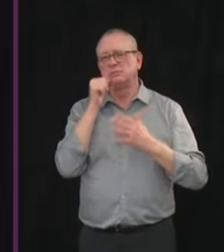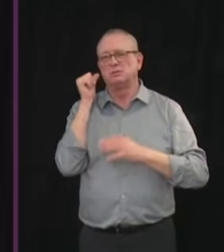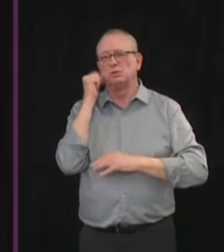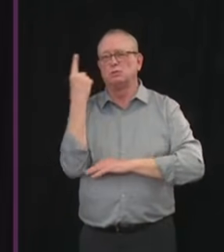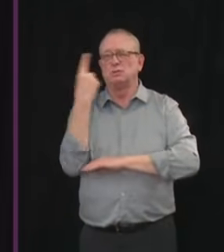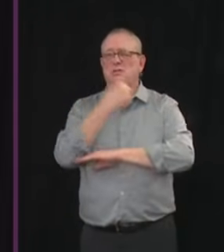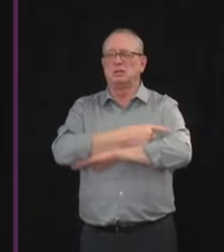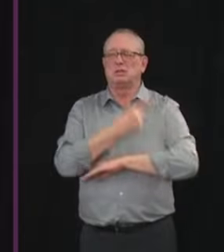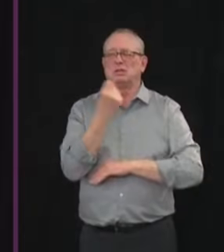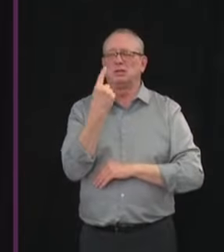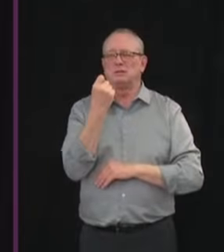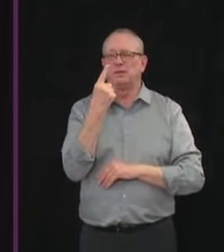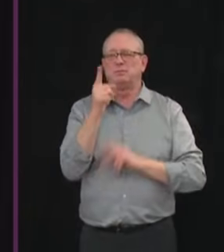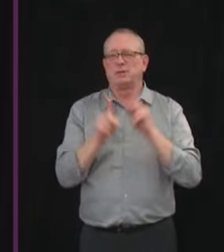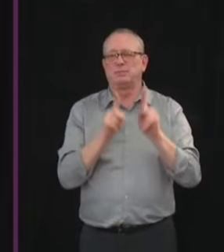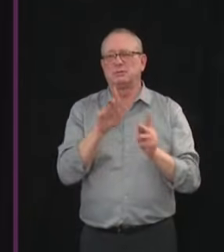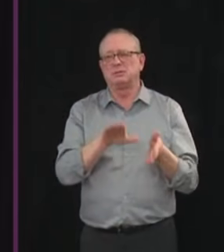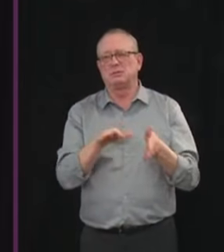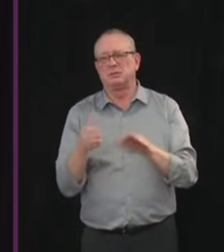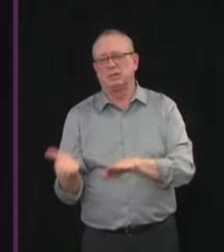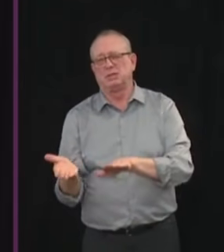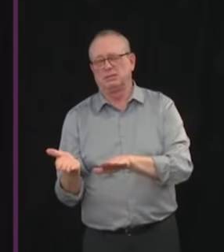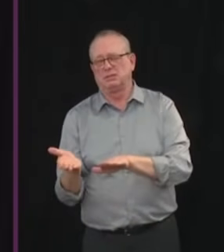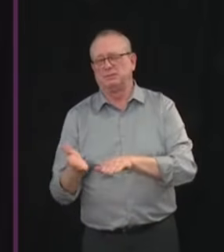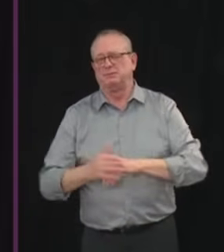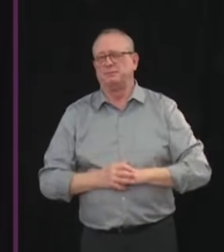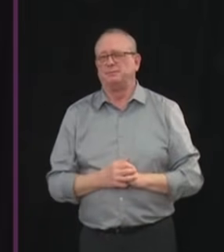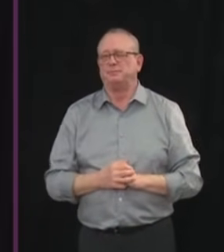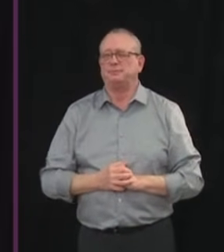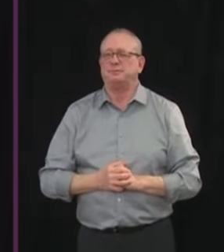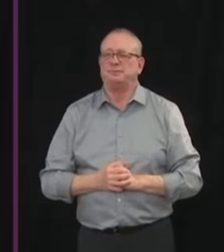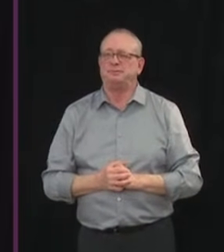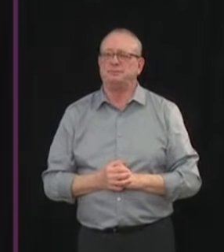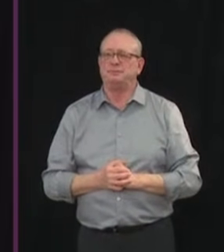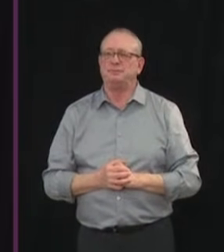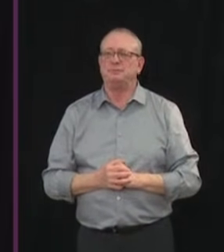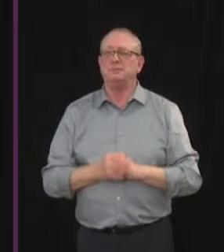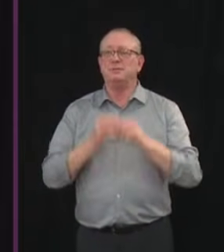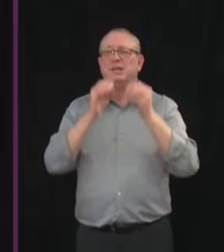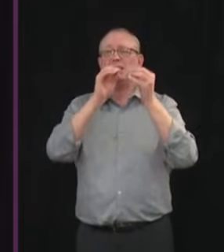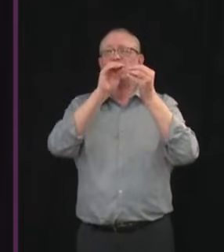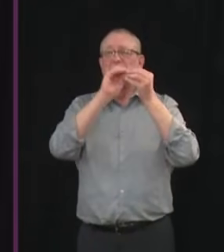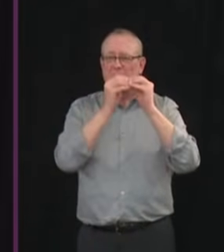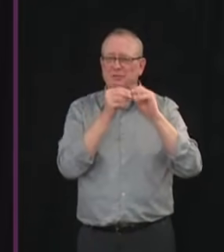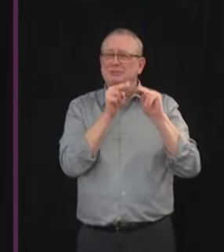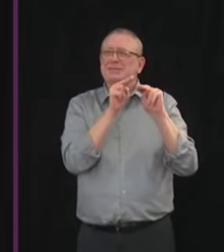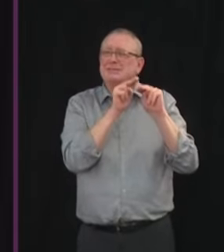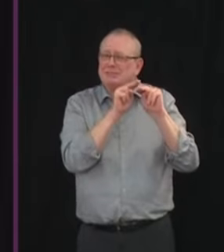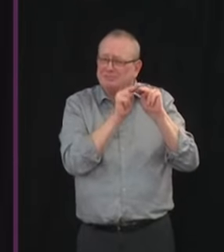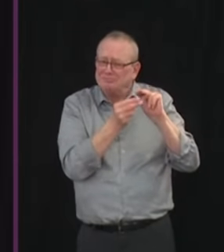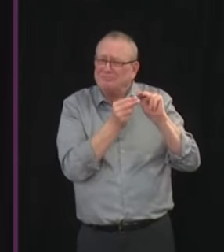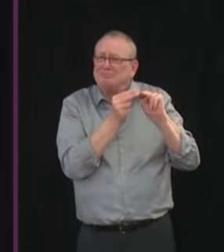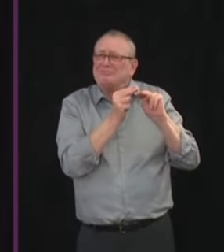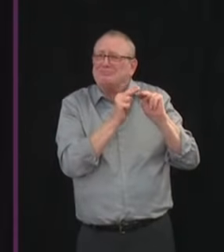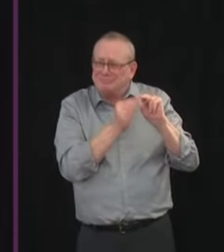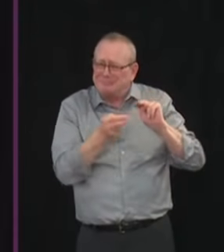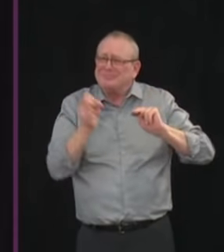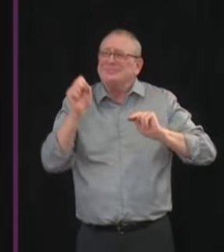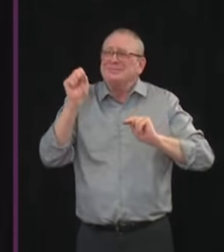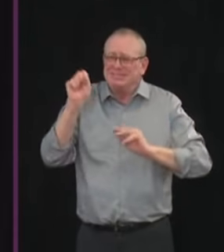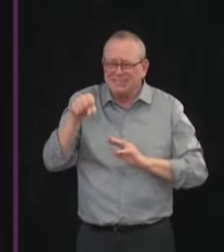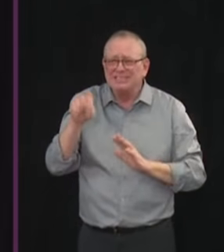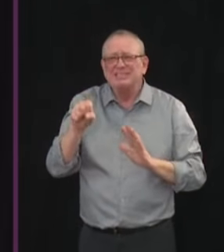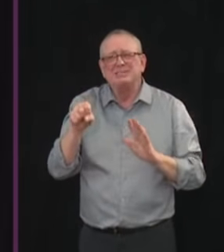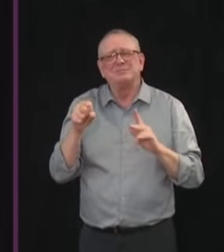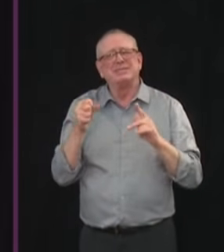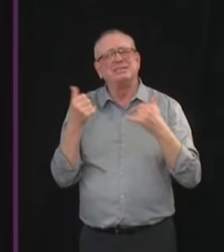in the last 24 hours. While it is encouraging to see these numbers are going down, it is important to keep in mind that